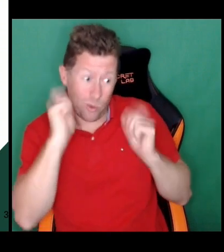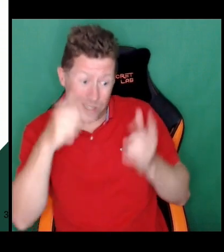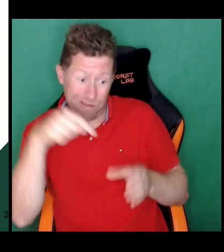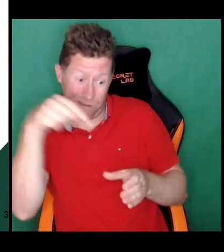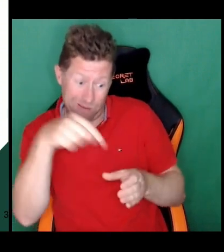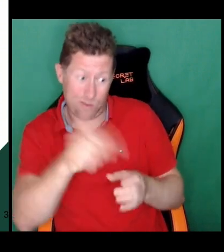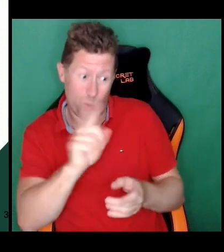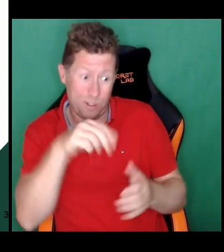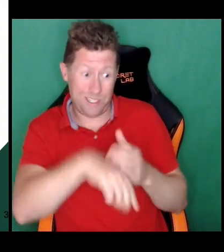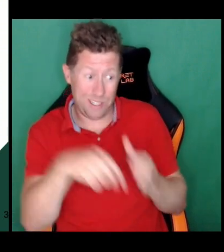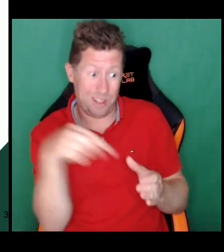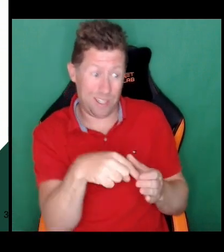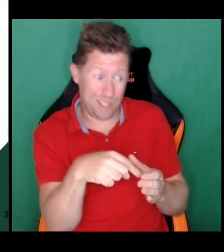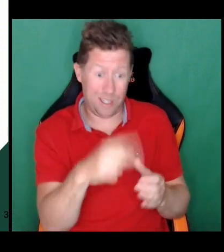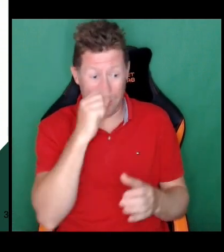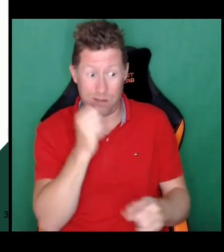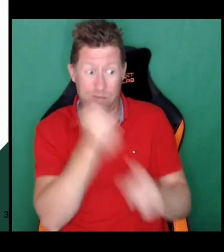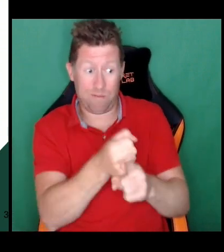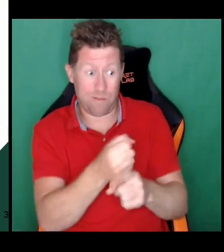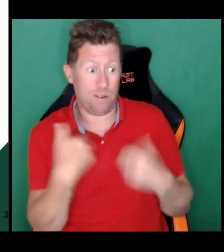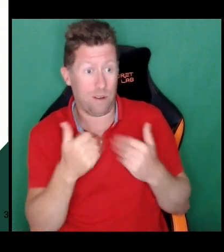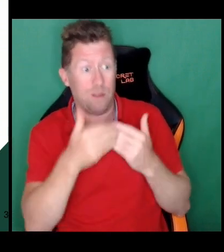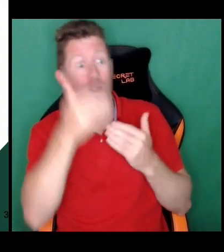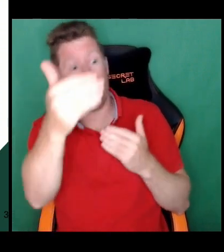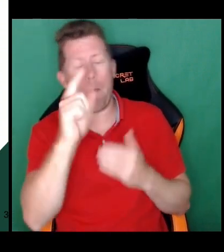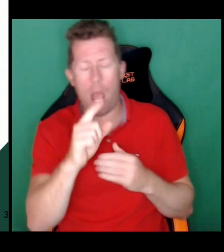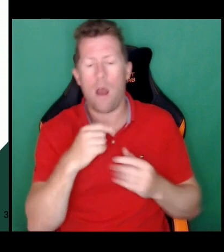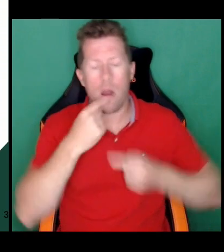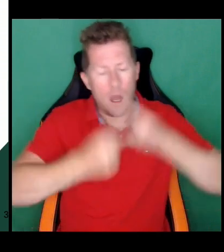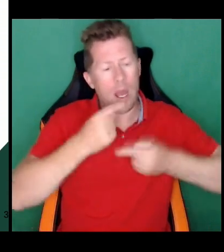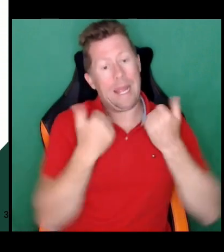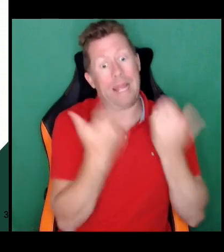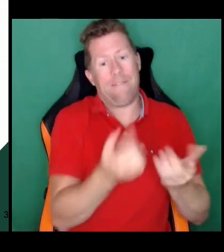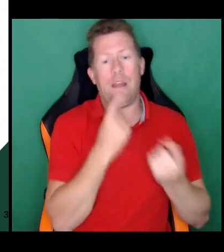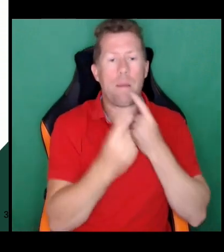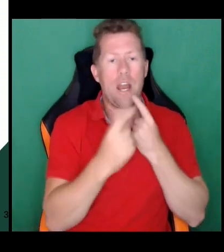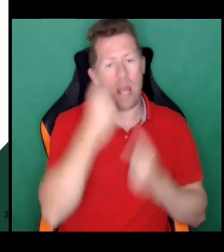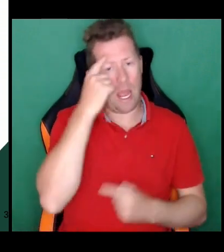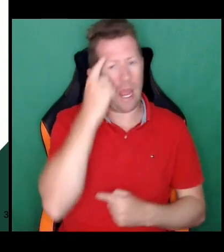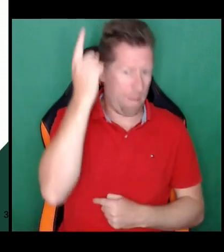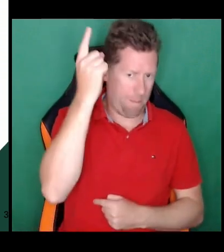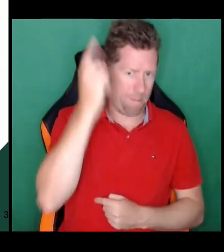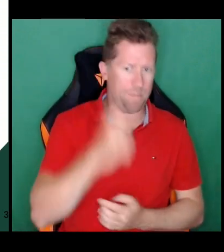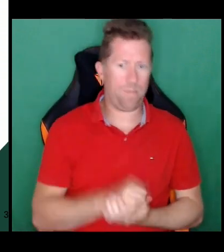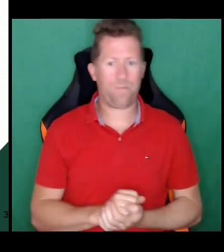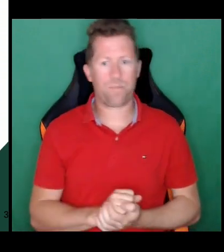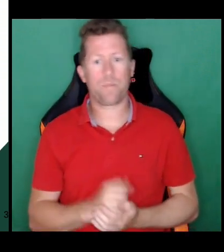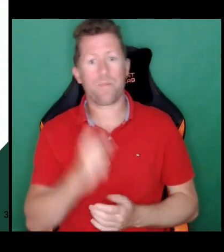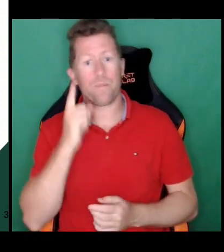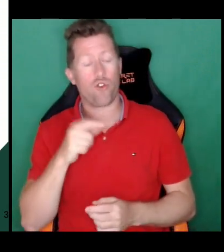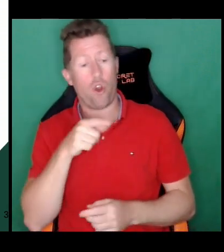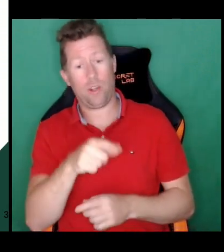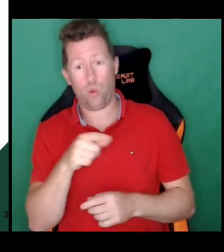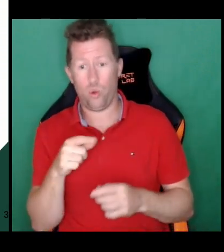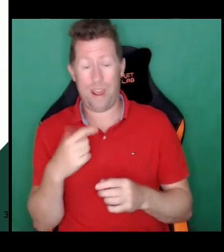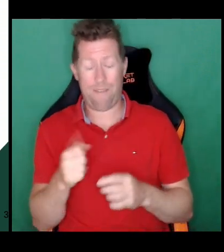and determinants to make that journey more easy is going to be critical. Influencing Gen Vape is an